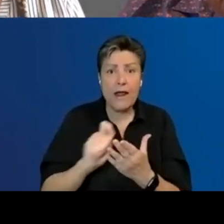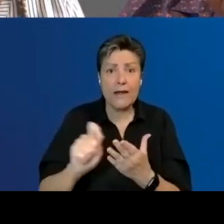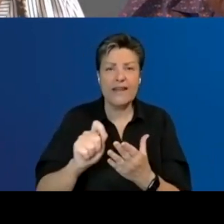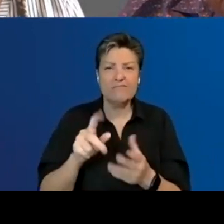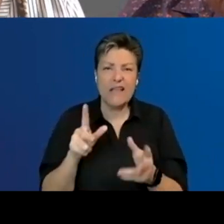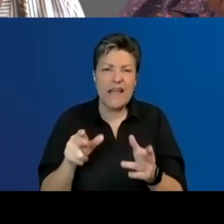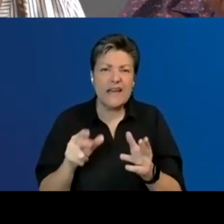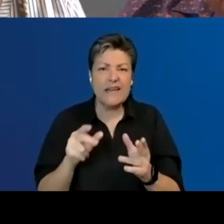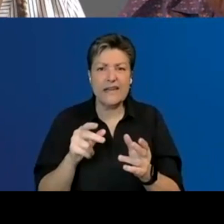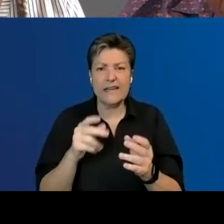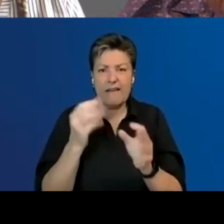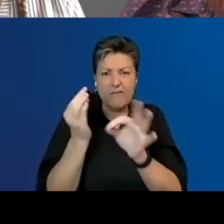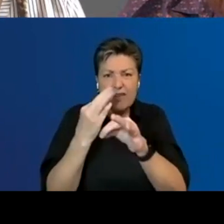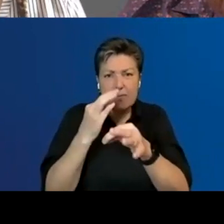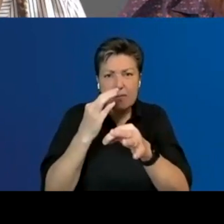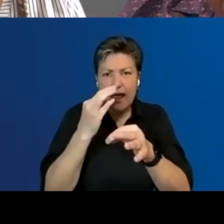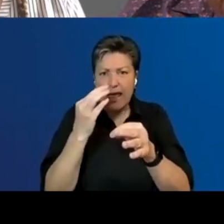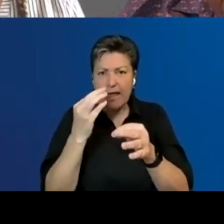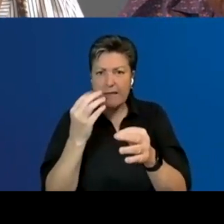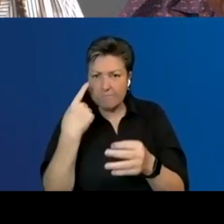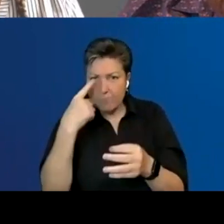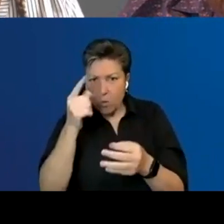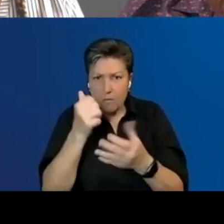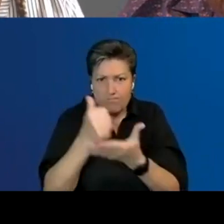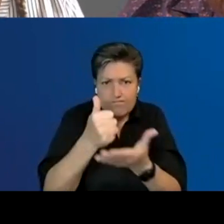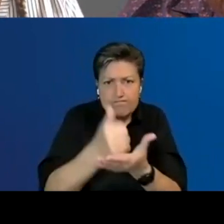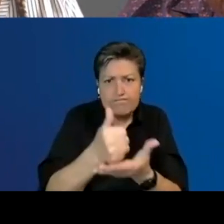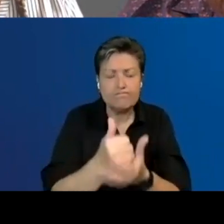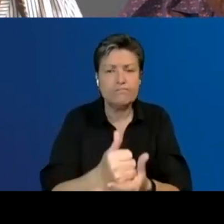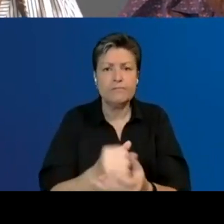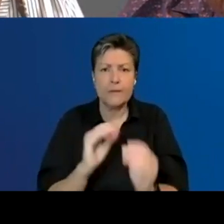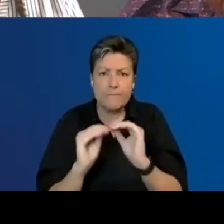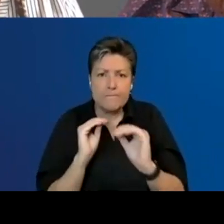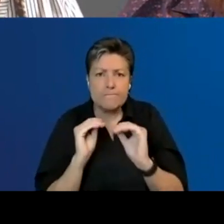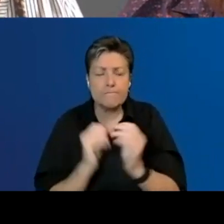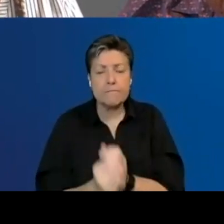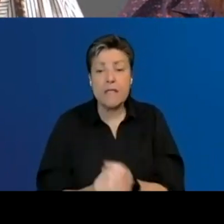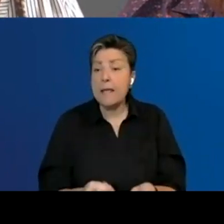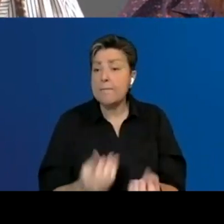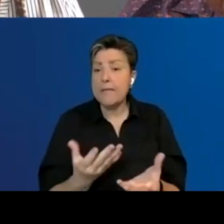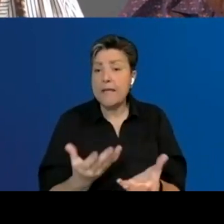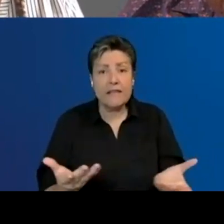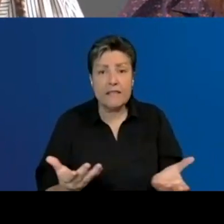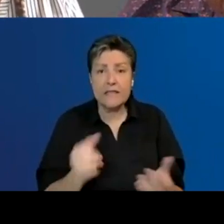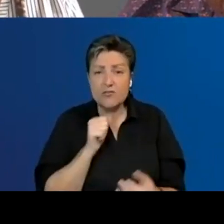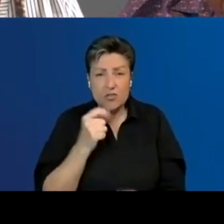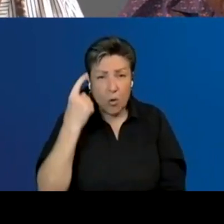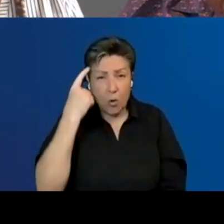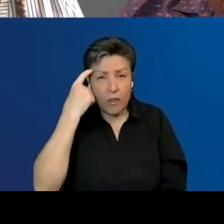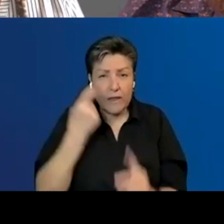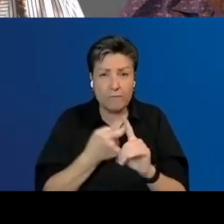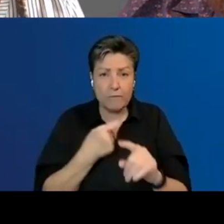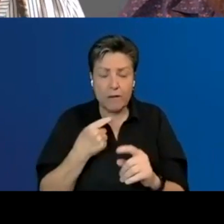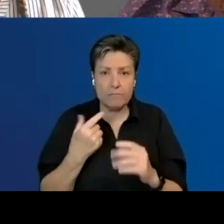constructive feedback, and then, a lot of things that you might not think of off the top, but